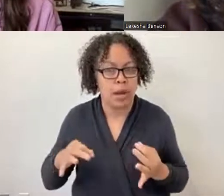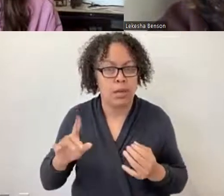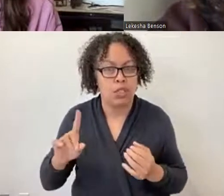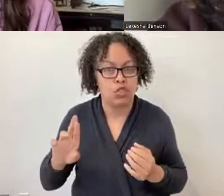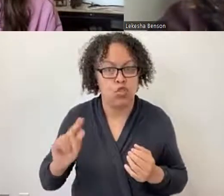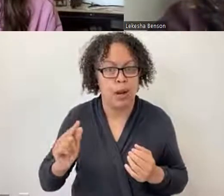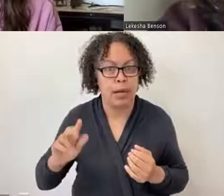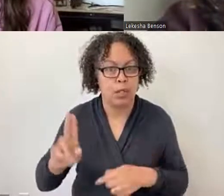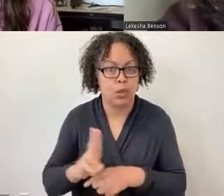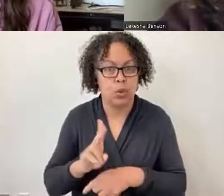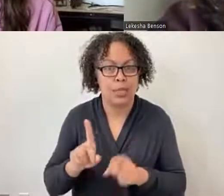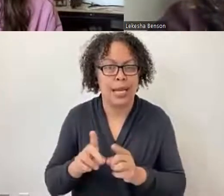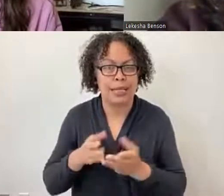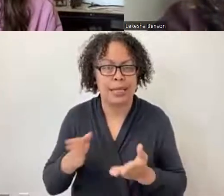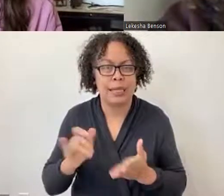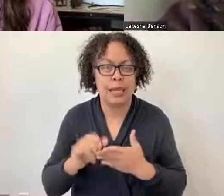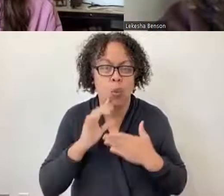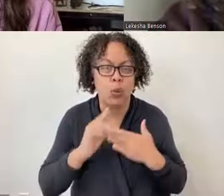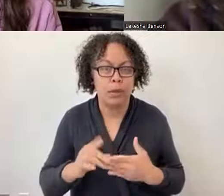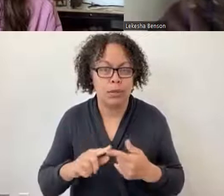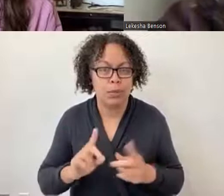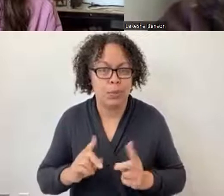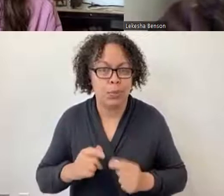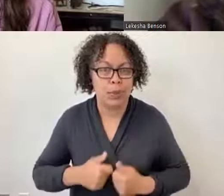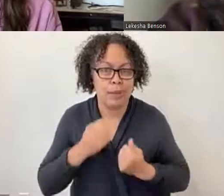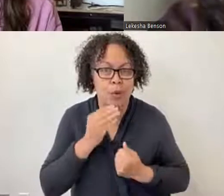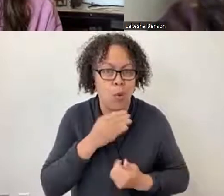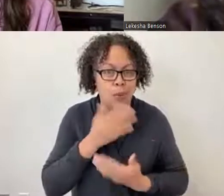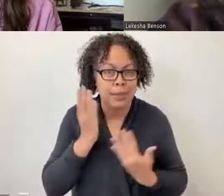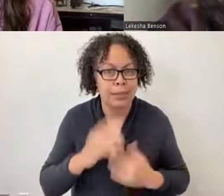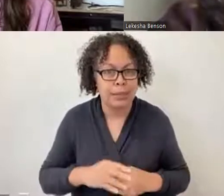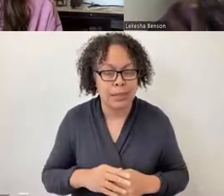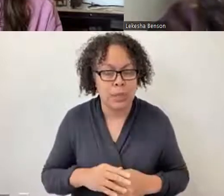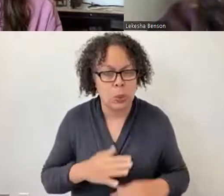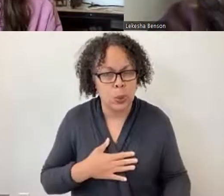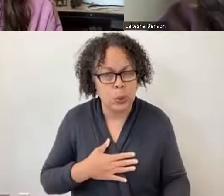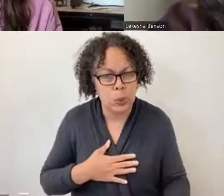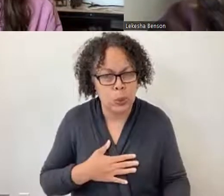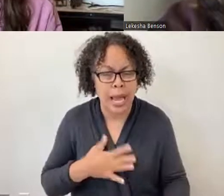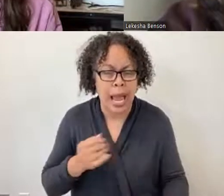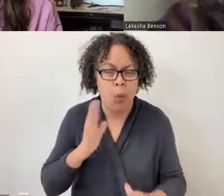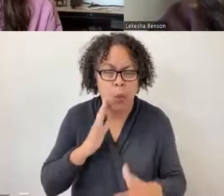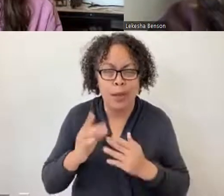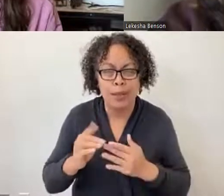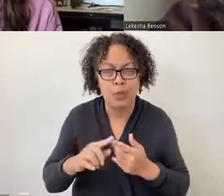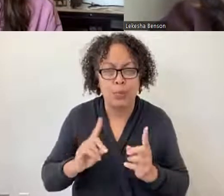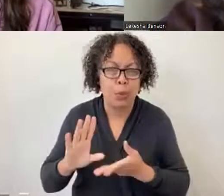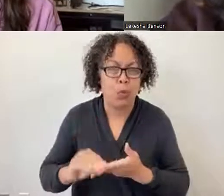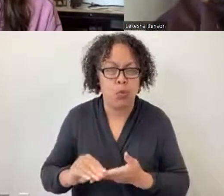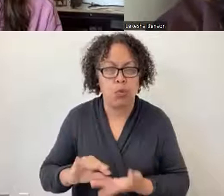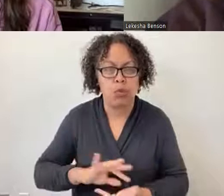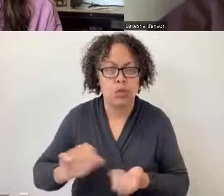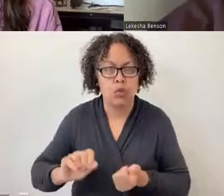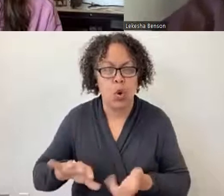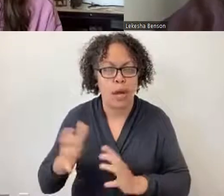this thing that leads you to end up homeless on the street and absolutely destroyed. And that's not what drug use in the United